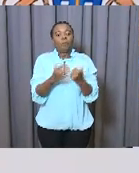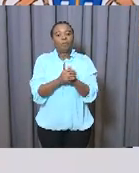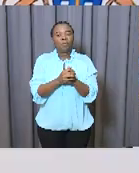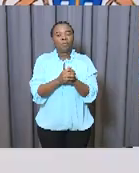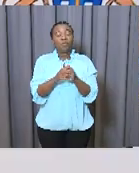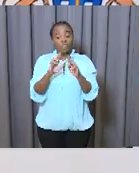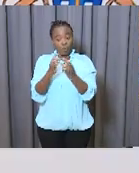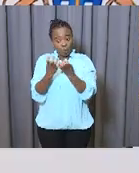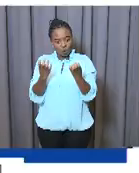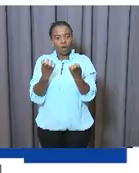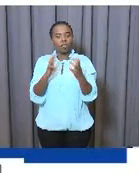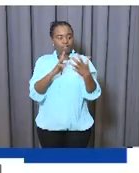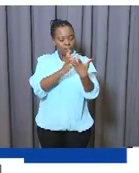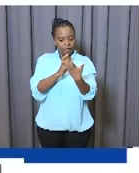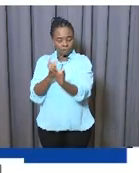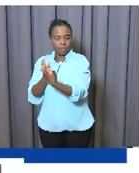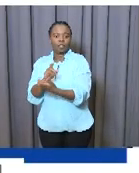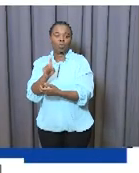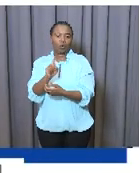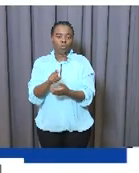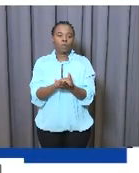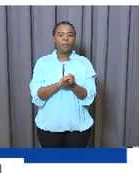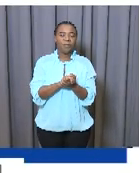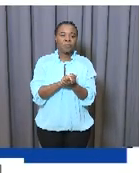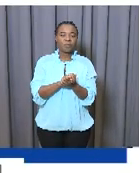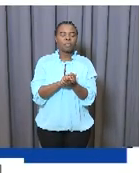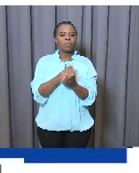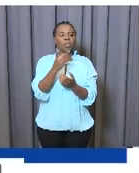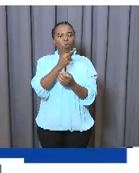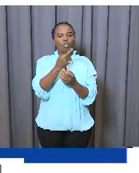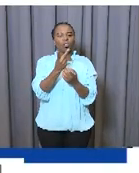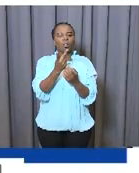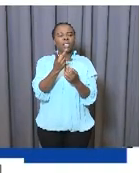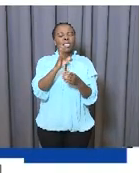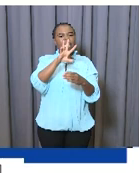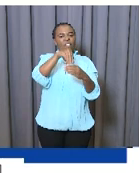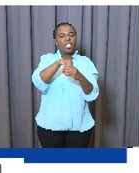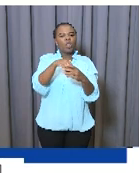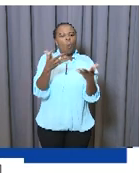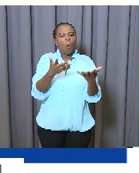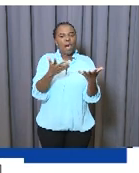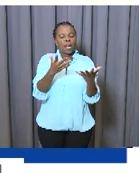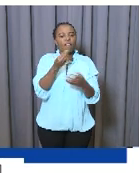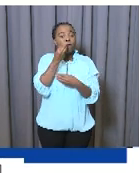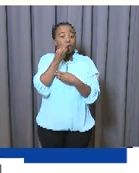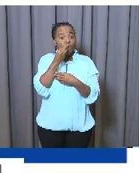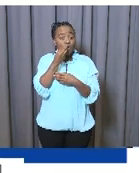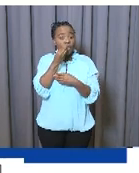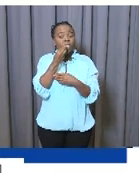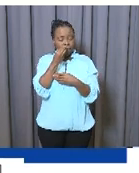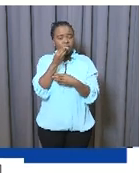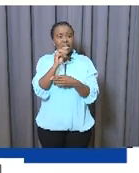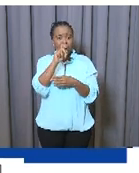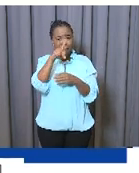the resource allocation. I will show you even in our interventions on food. So these maps are important.